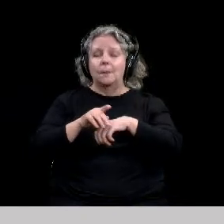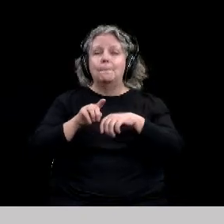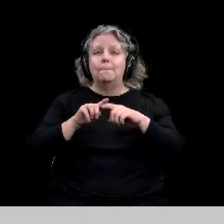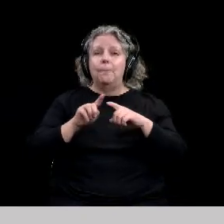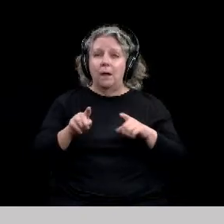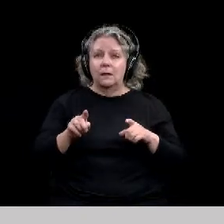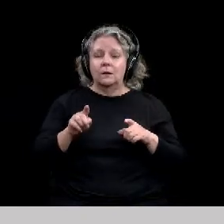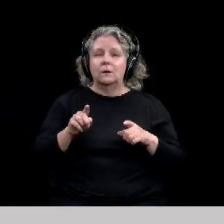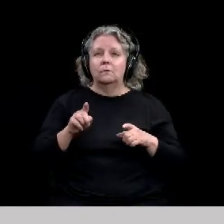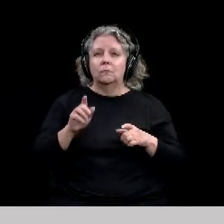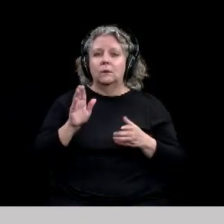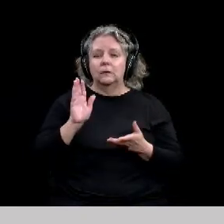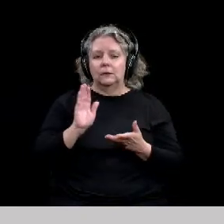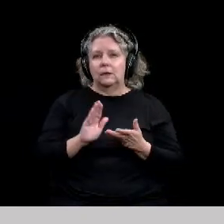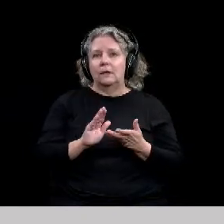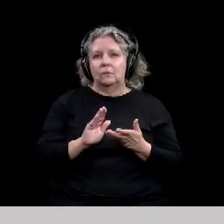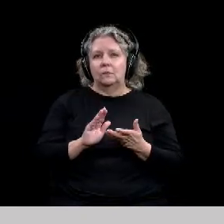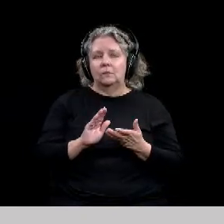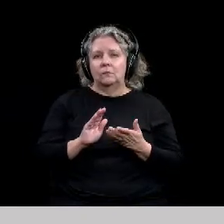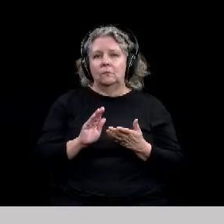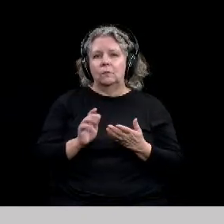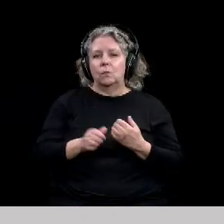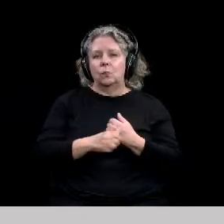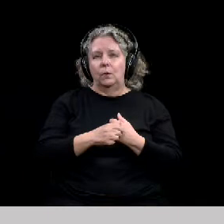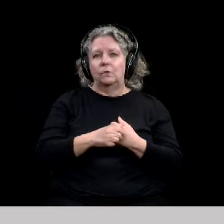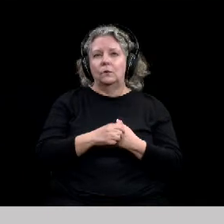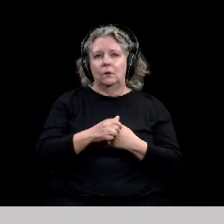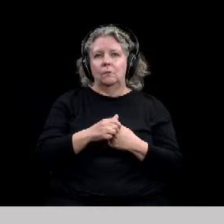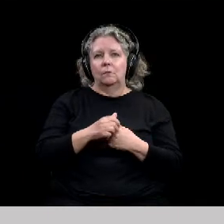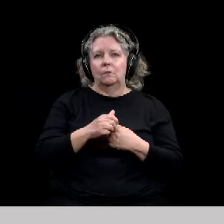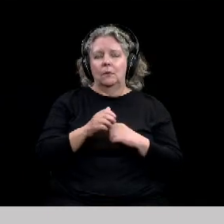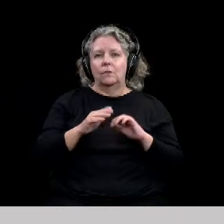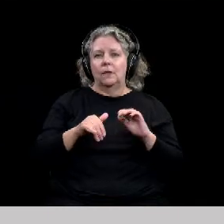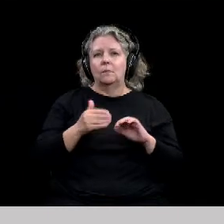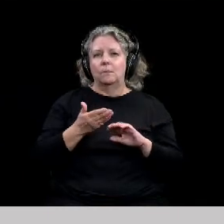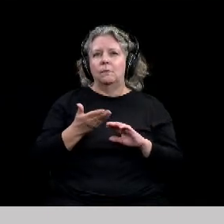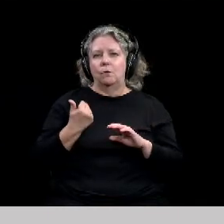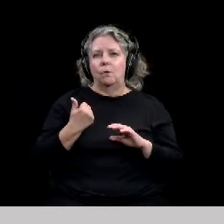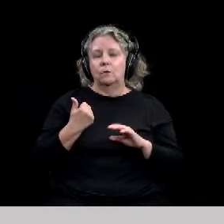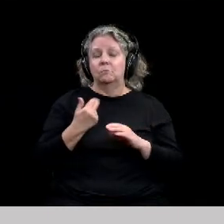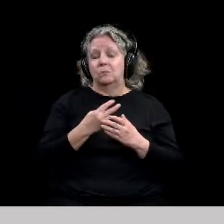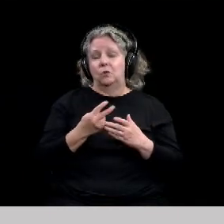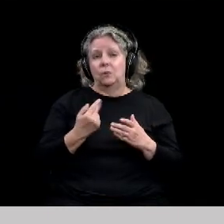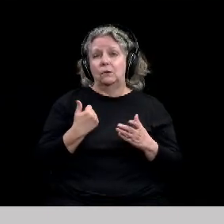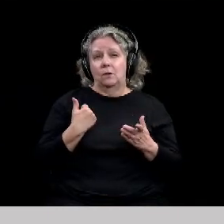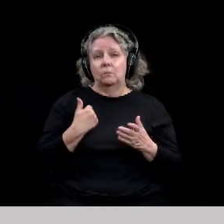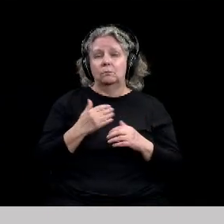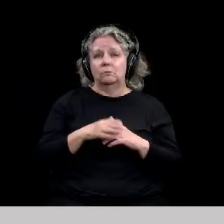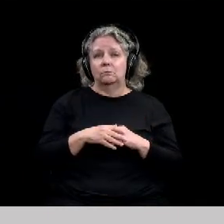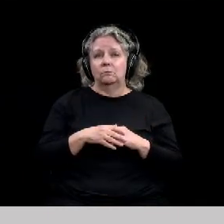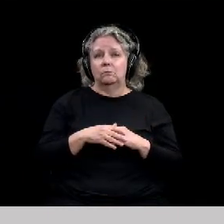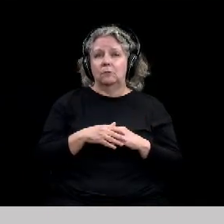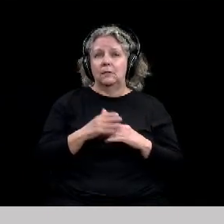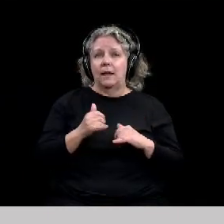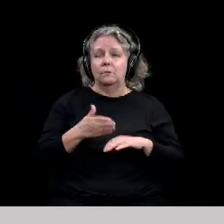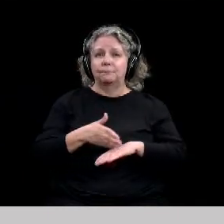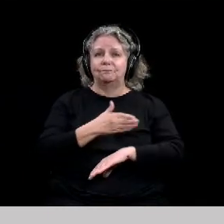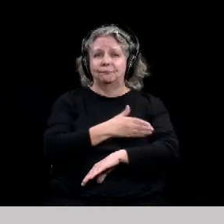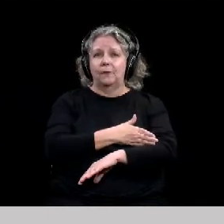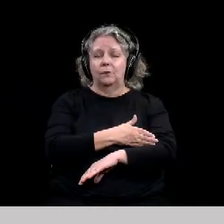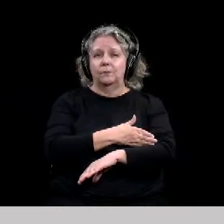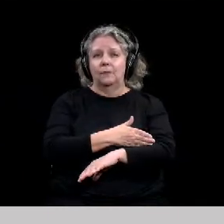that we were even 2 weeks ago. So that is positive news. We still have a long way to